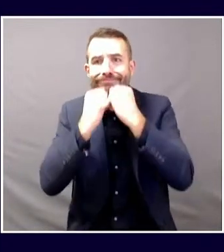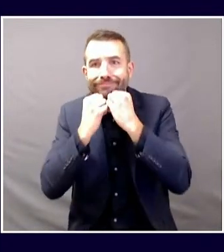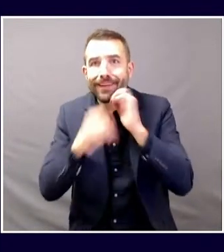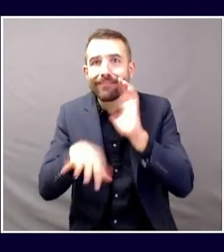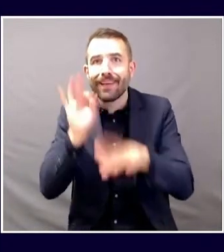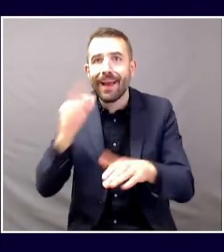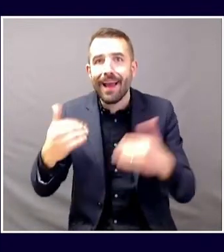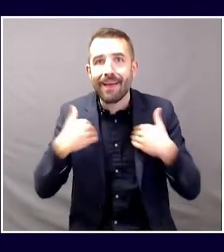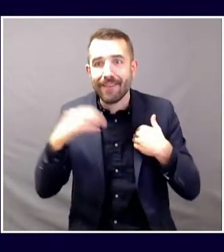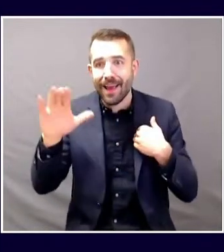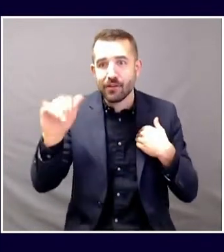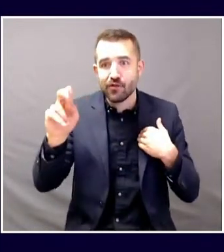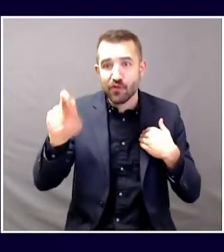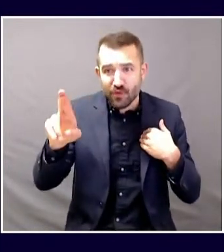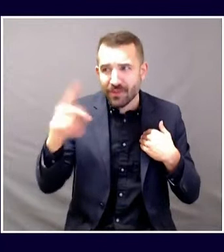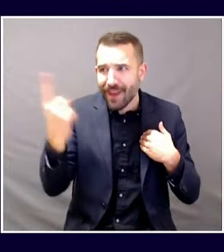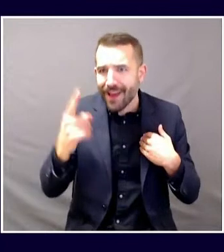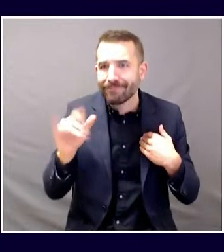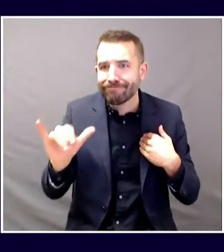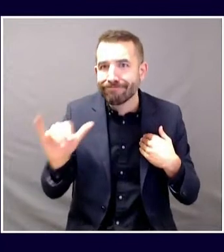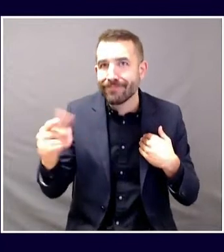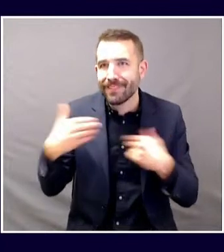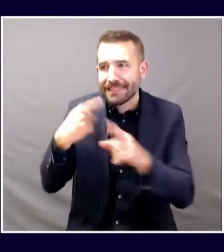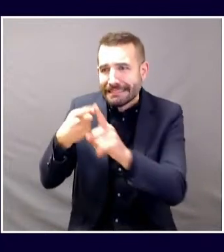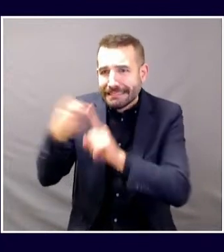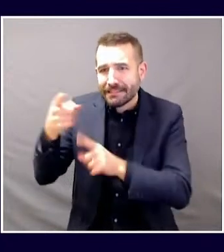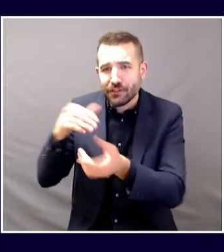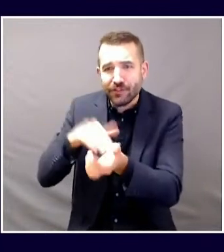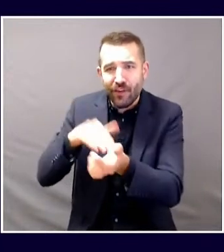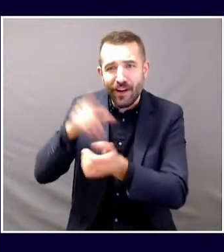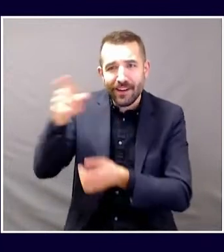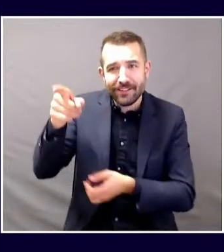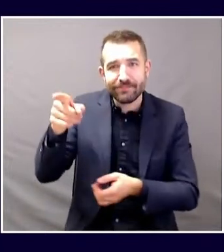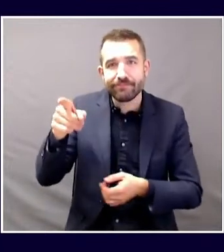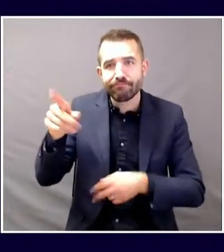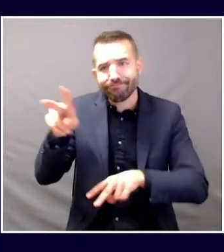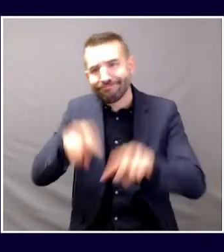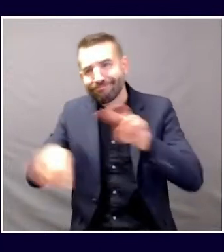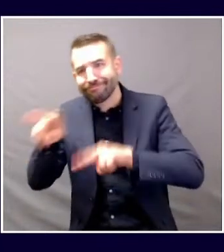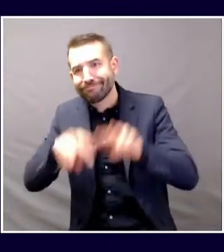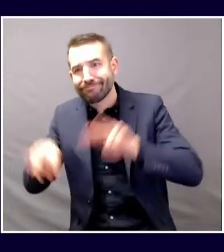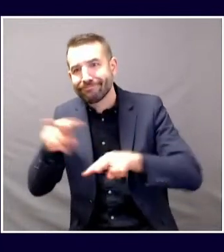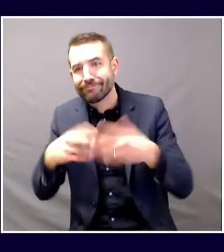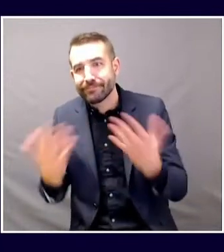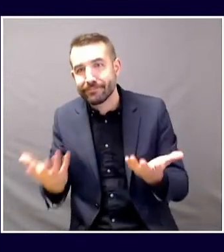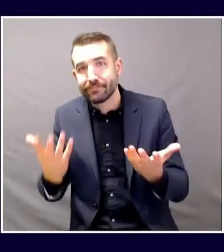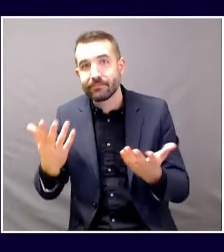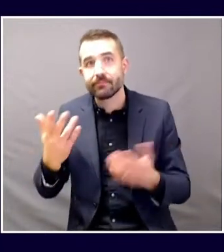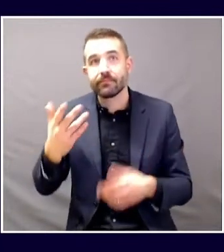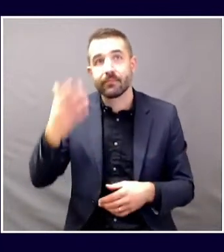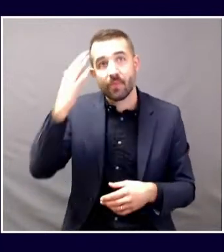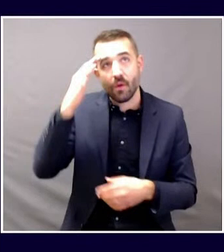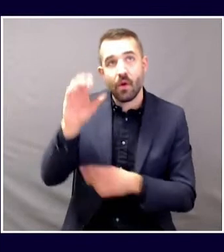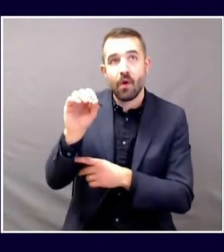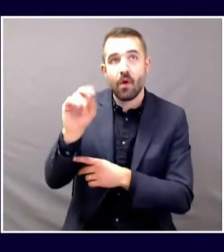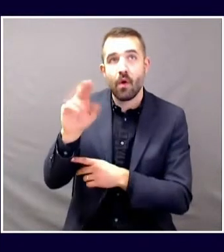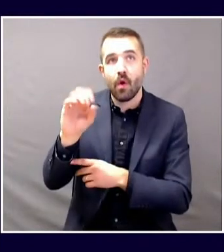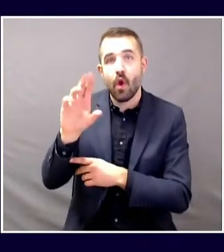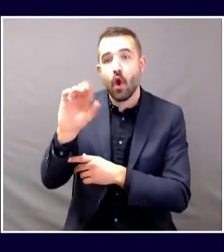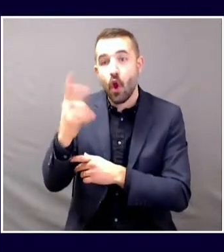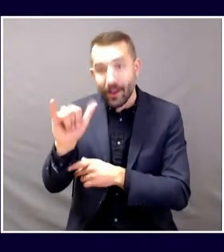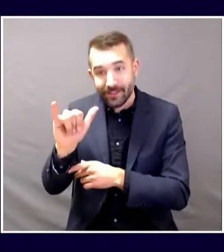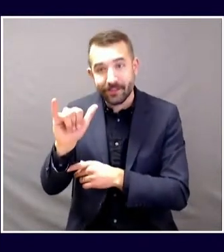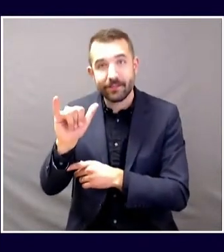oncologist and the oncologist said, you know what I don't like about the field of oncology and cancer medicine? It's how we